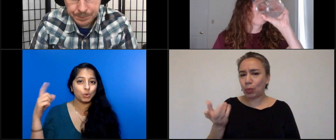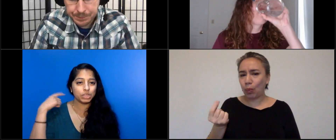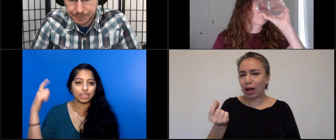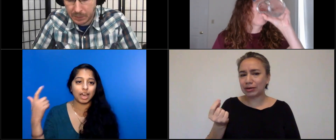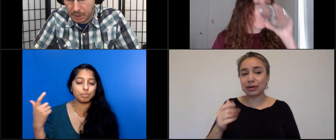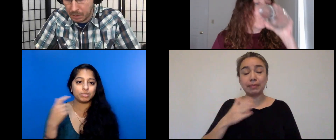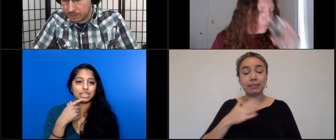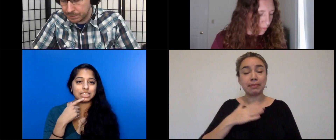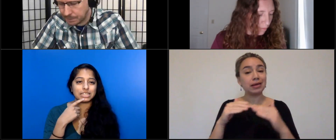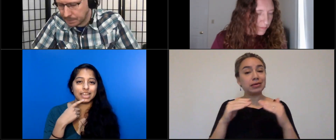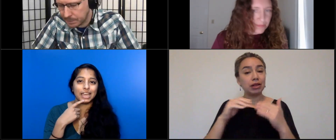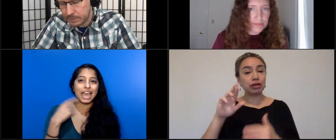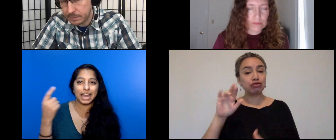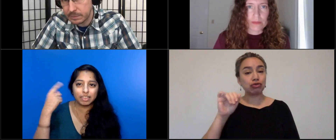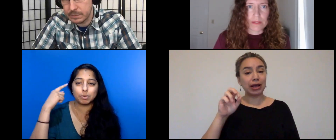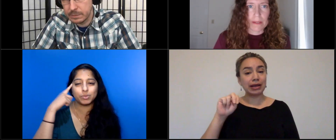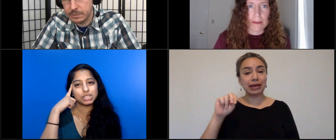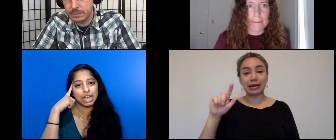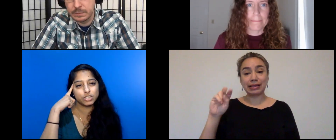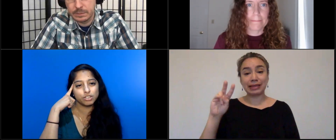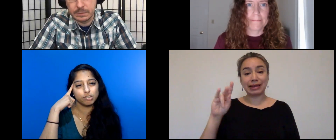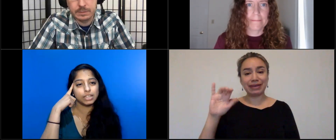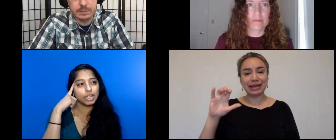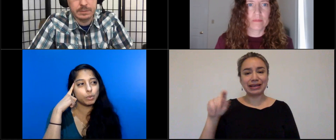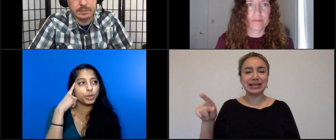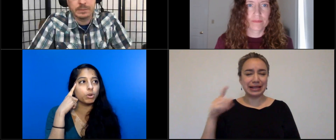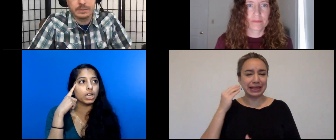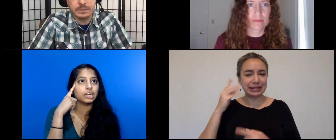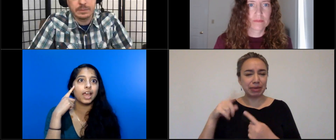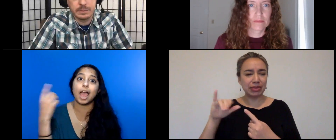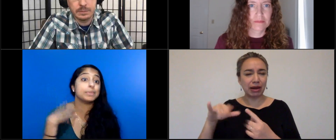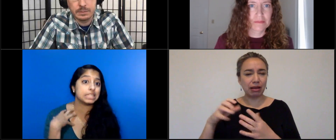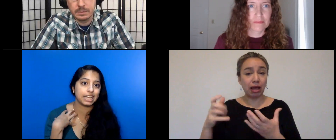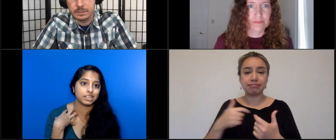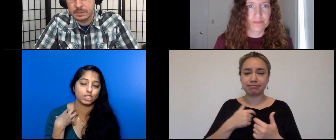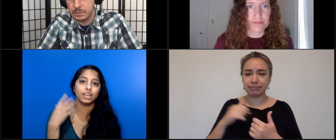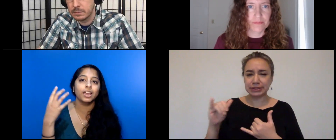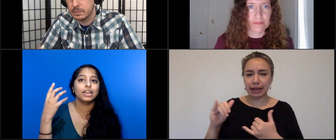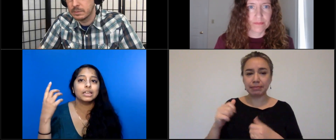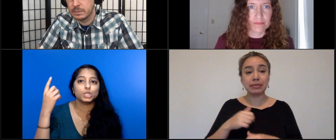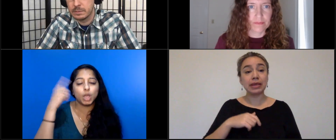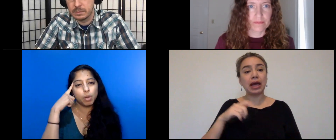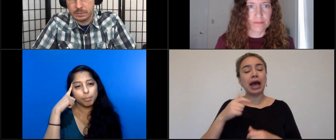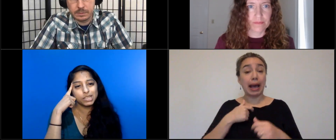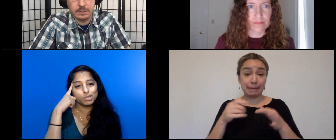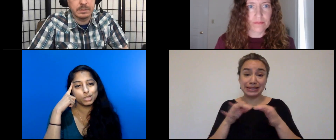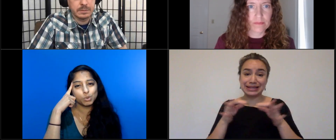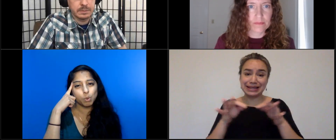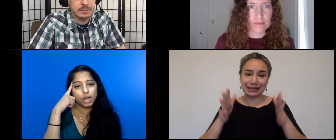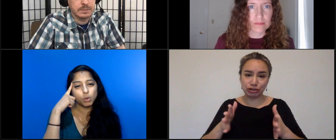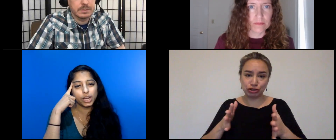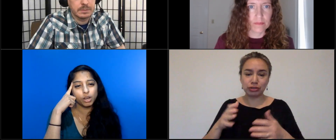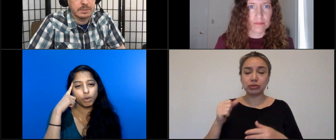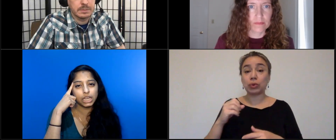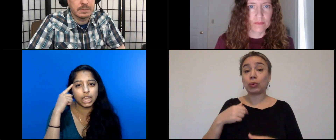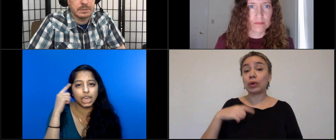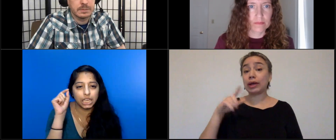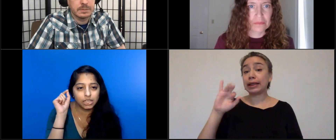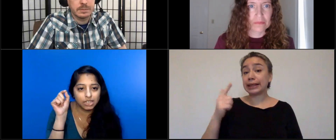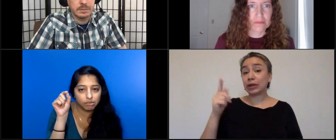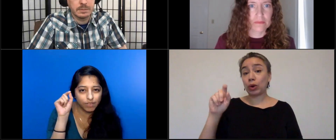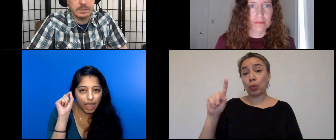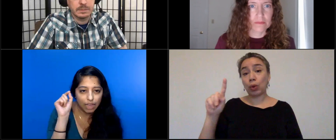has really thought about this. Like, and I think about this a lot too. In Ling 101, I'm a syntactician. Do I want my students to walk away